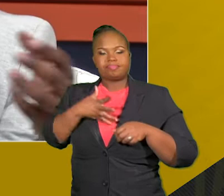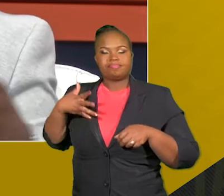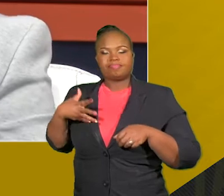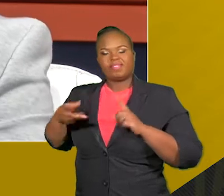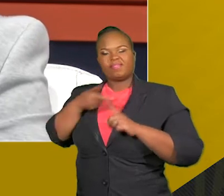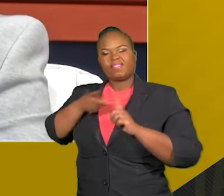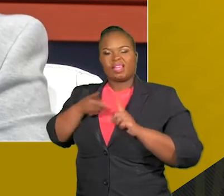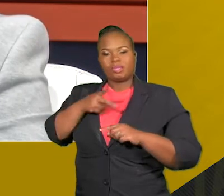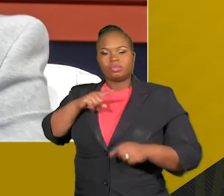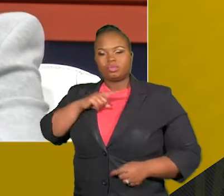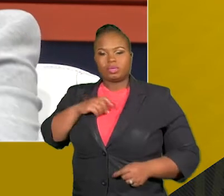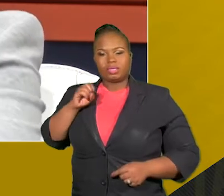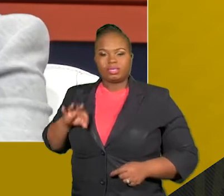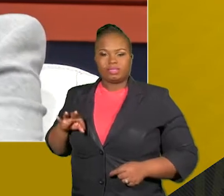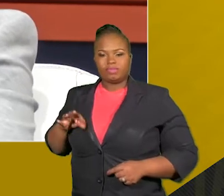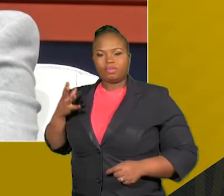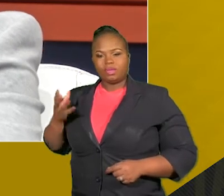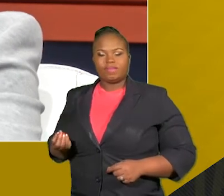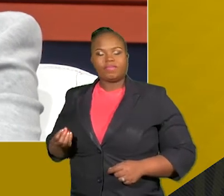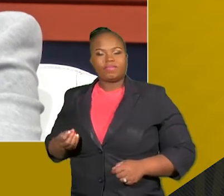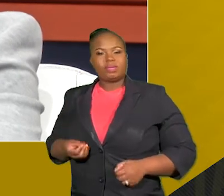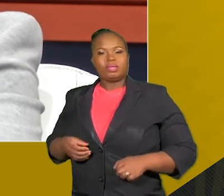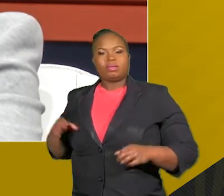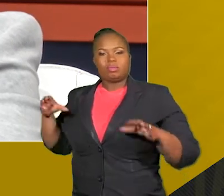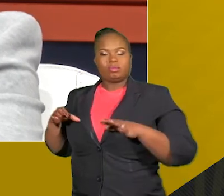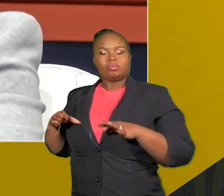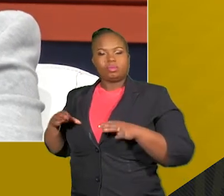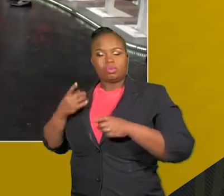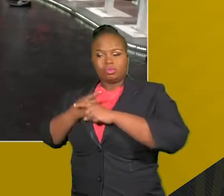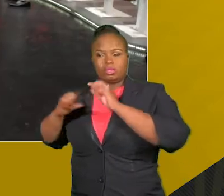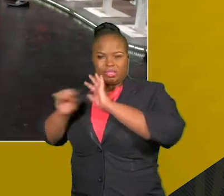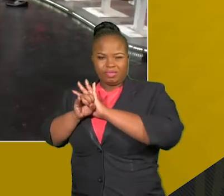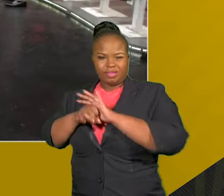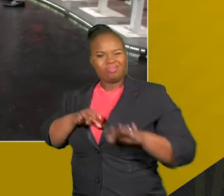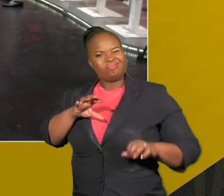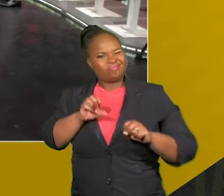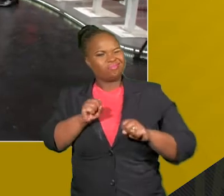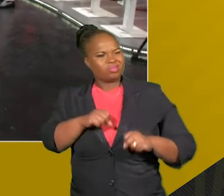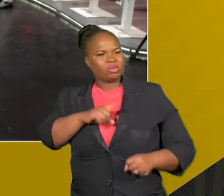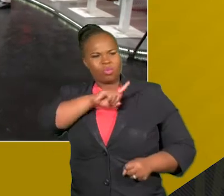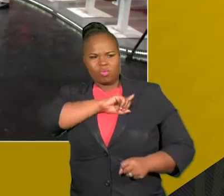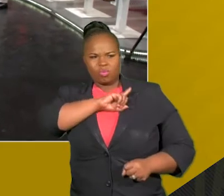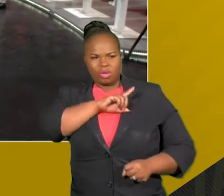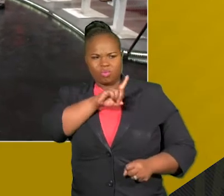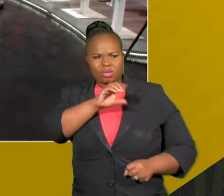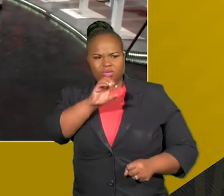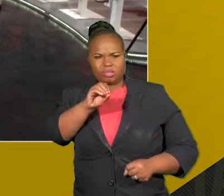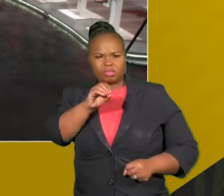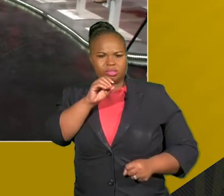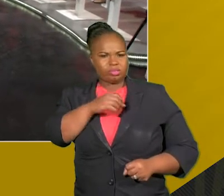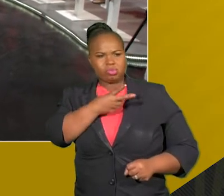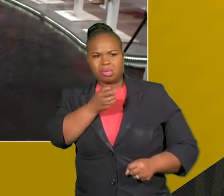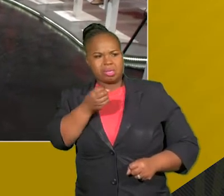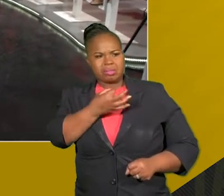that produces defects, you can deal with those defects. Mm. But it will continue to... Why 100 men? Why not 200, 300